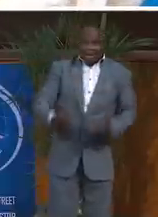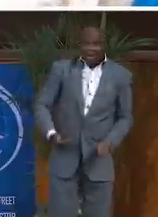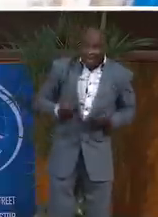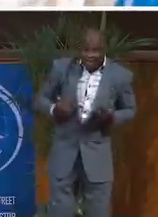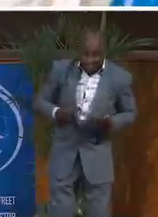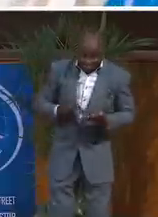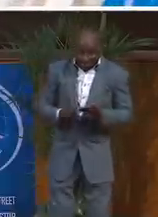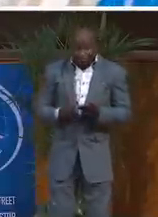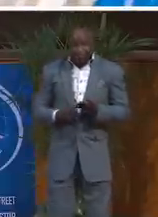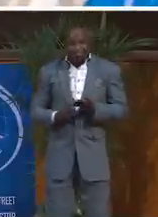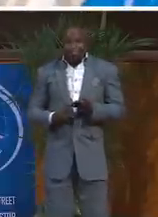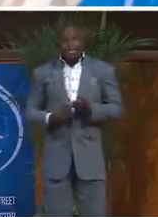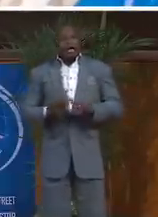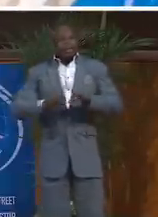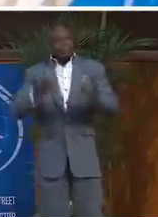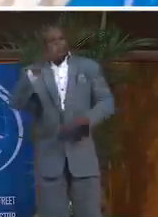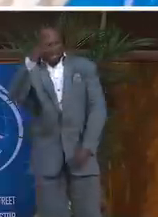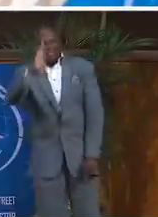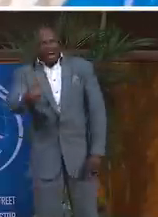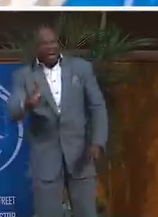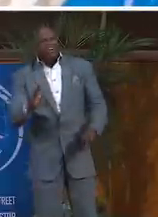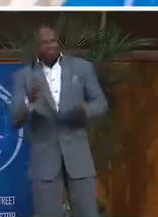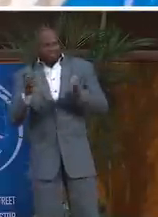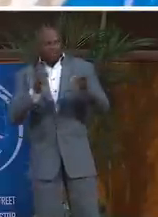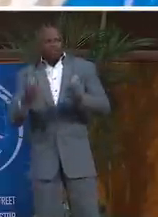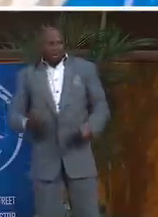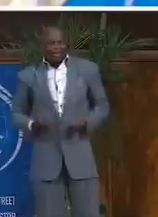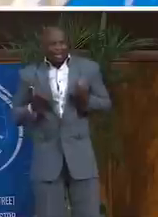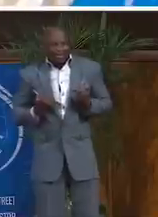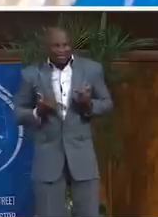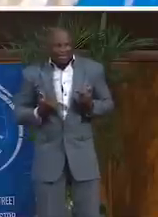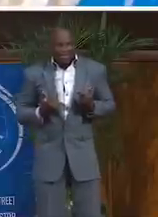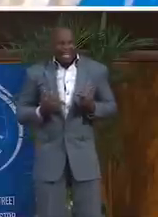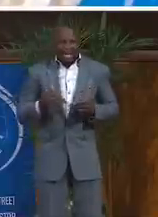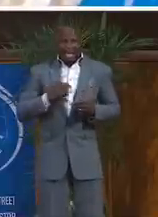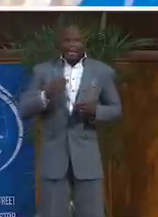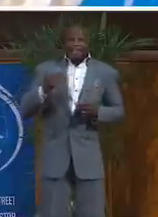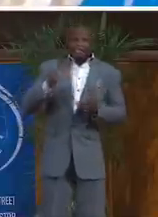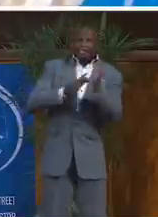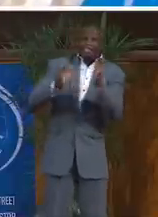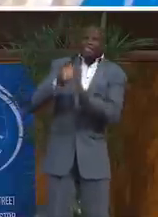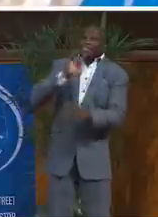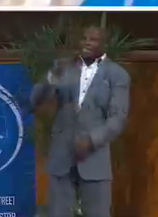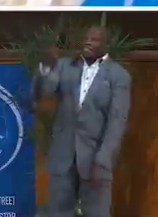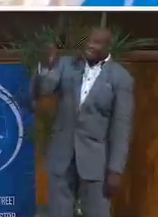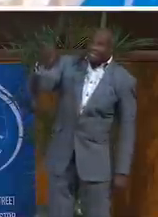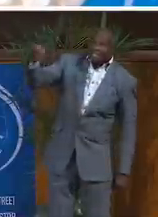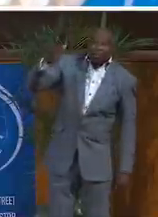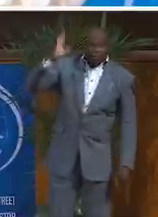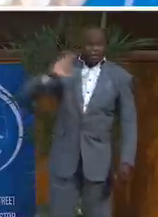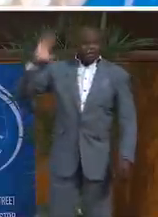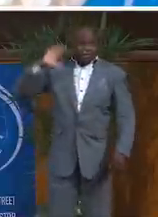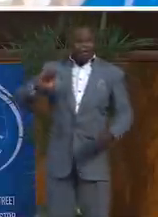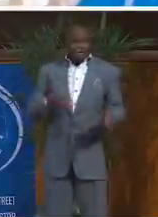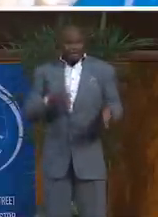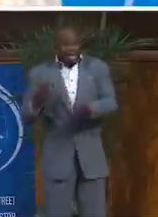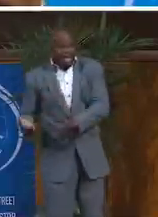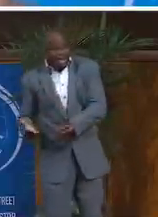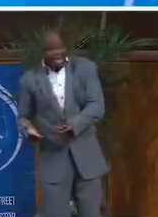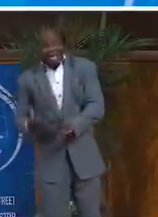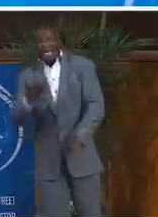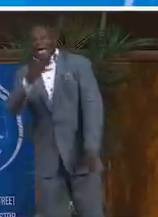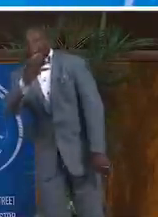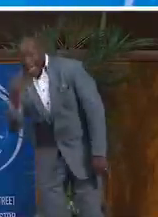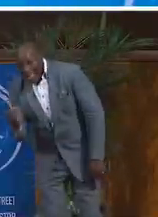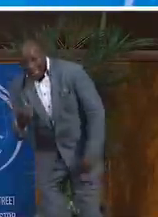my life, but my God does. I am he who was dead.